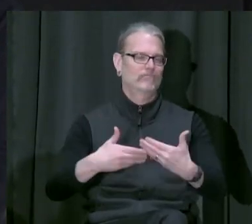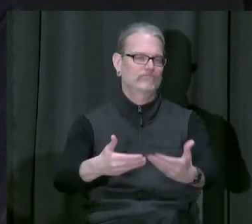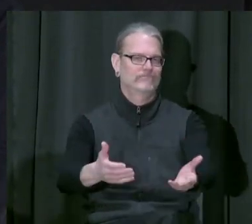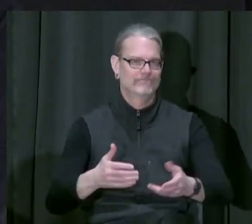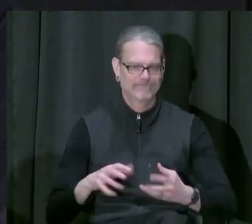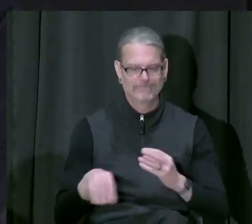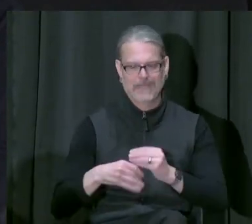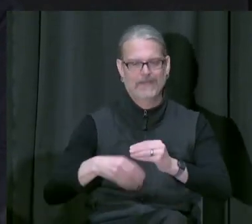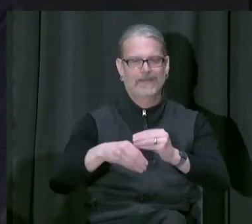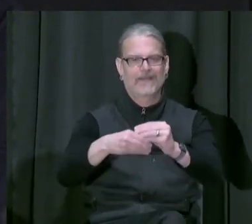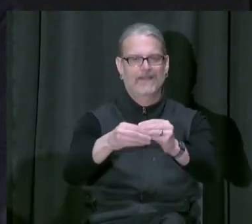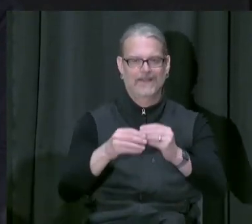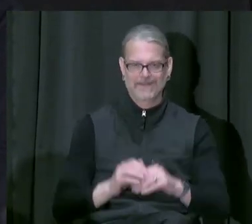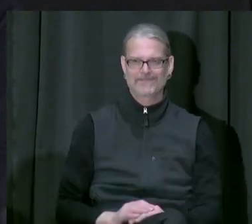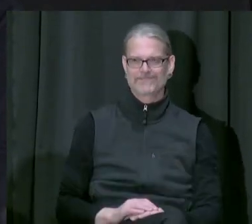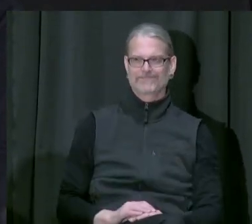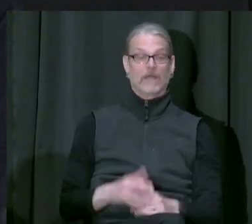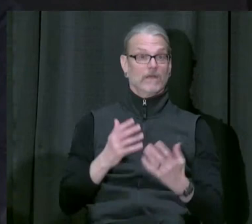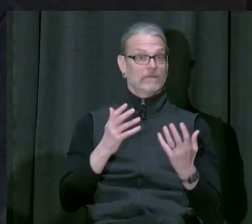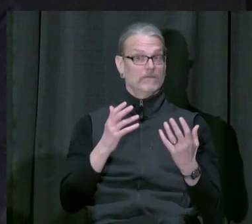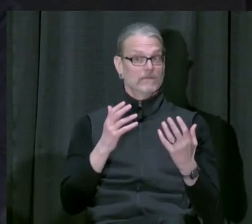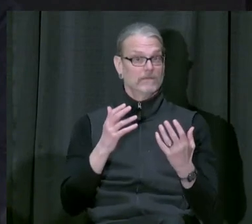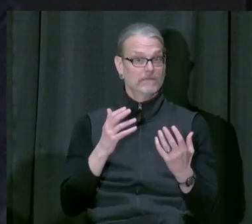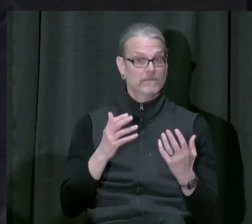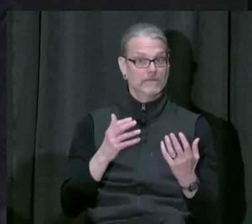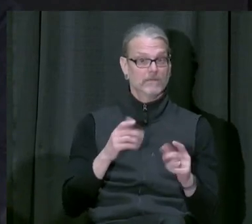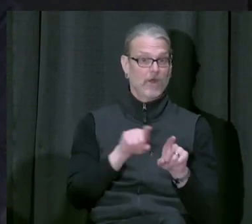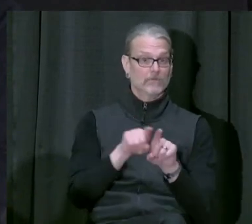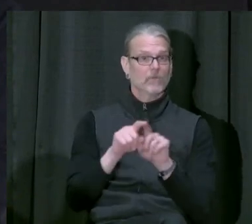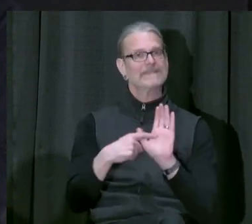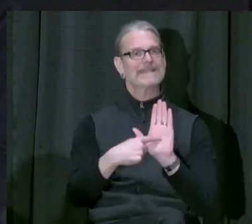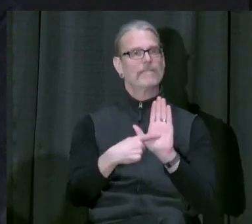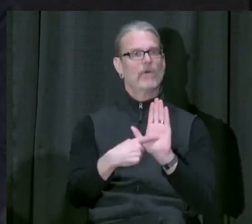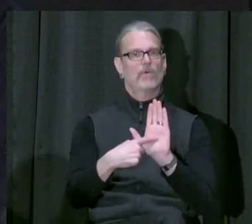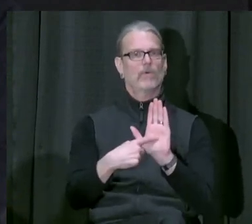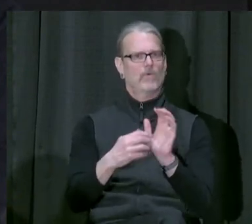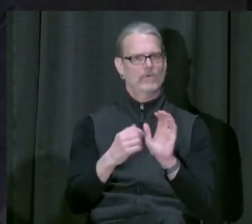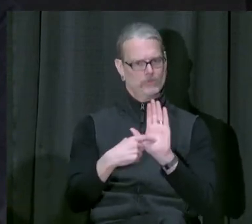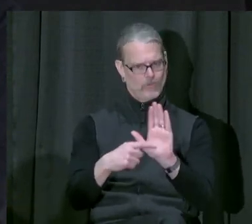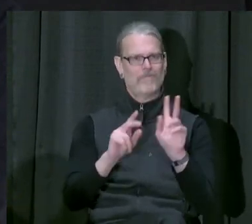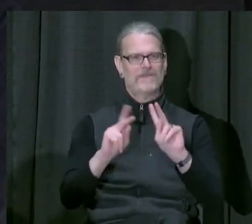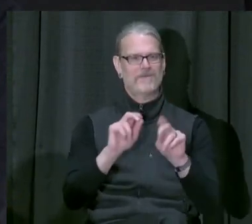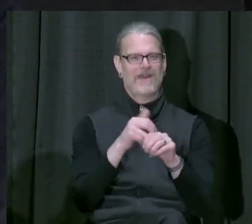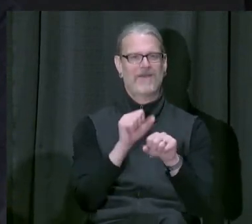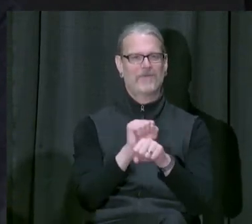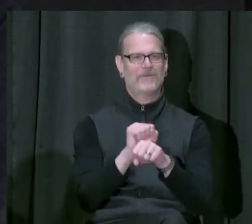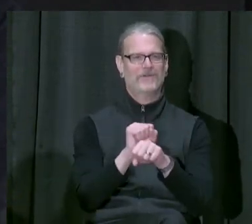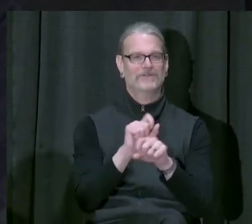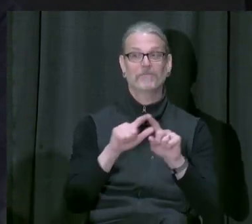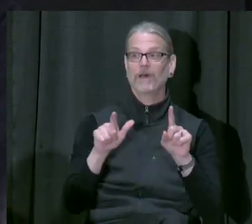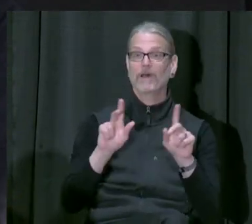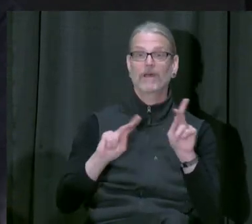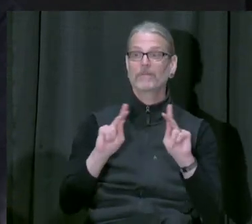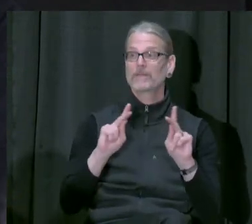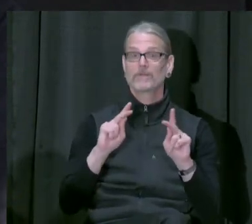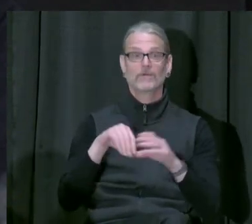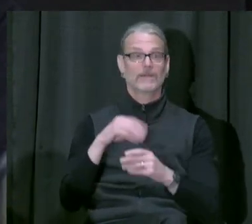to have it at CSUN, because a lot of people can get a demo, but that's, not everybody wants to come to Anaheim in California to get a